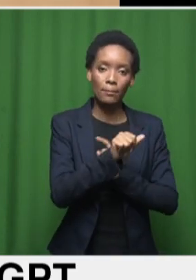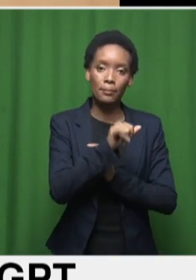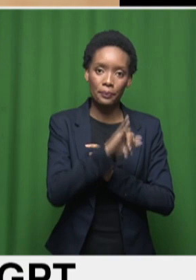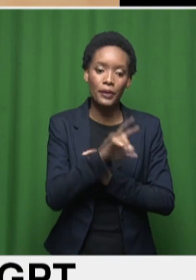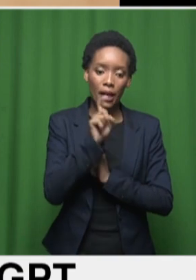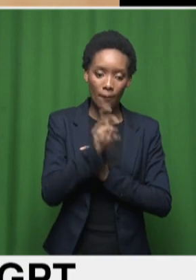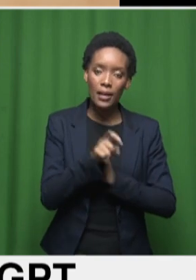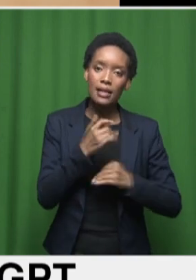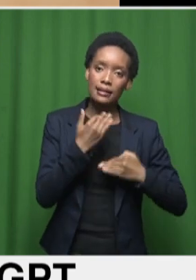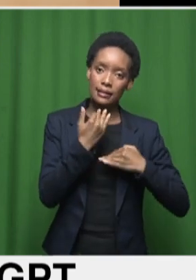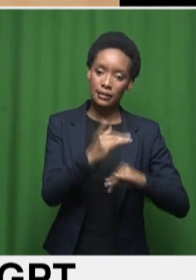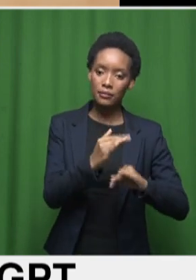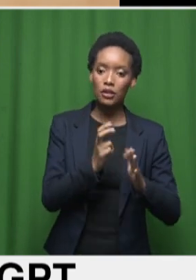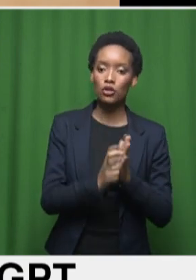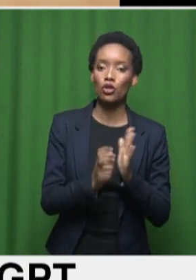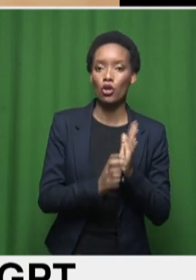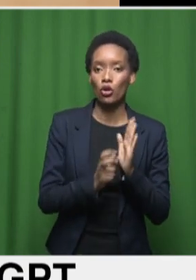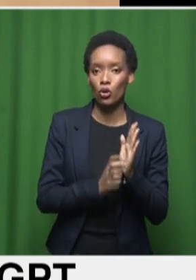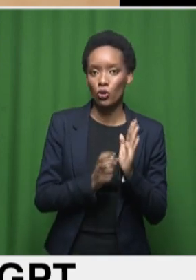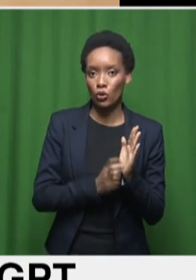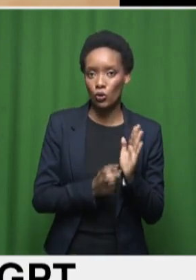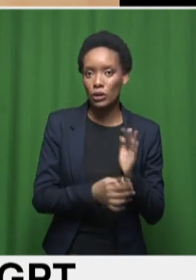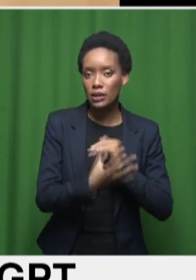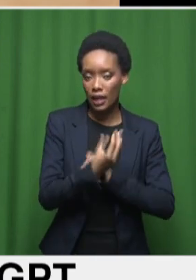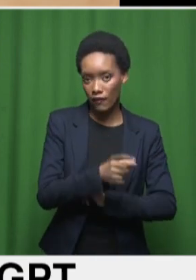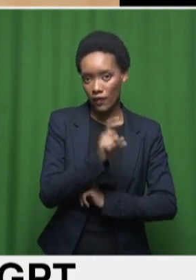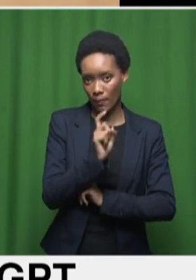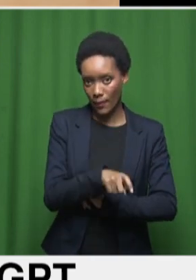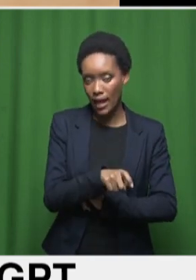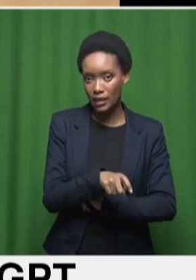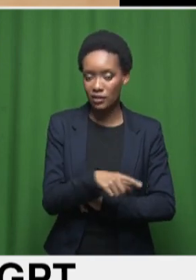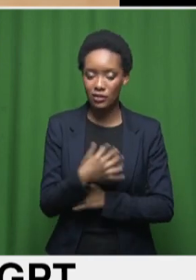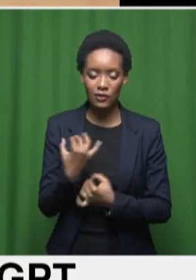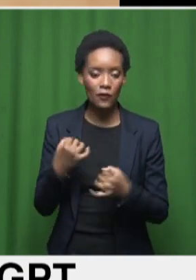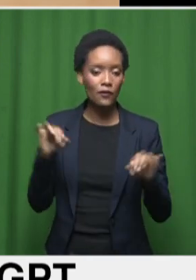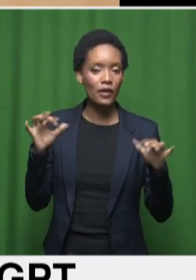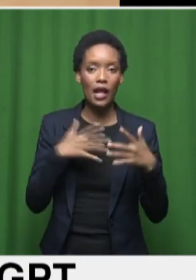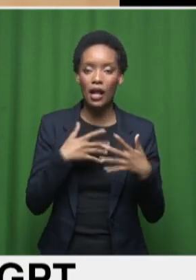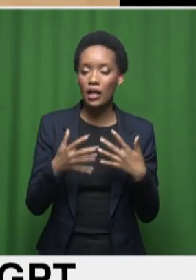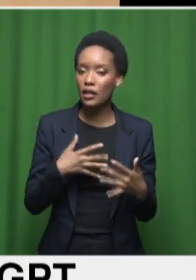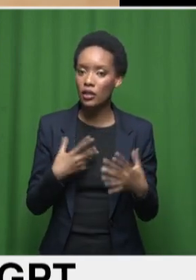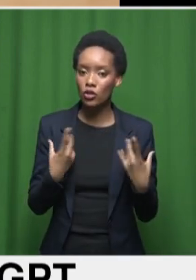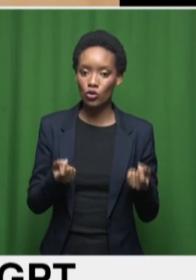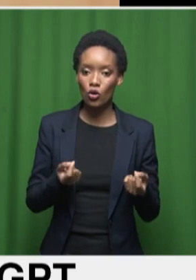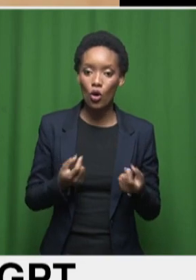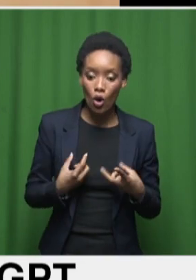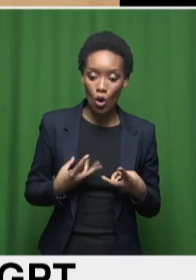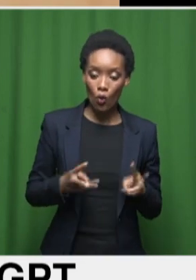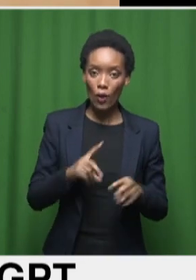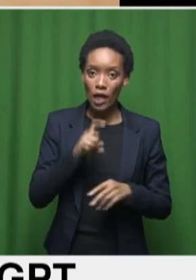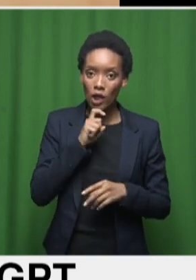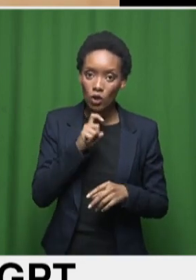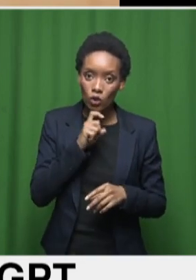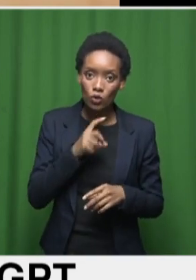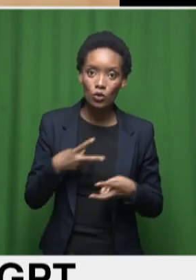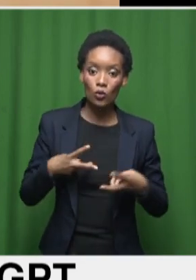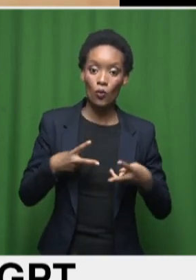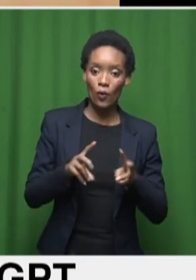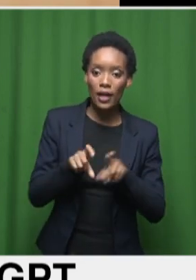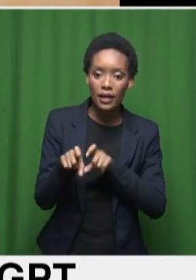would have access to it must be licensed, right? And then also the way you use it, the way you test it must also be